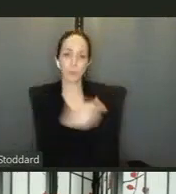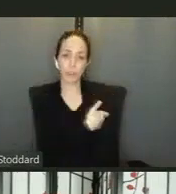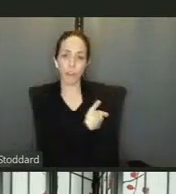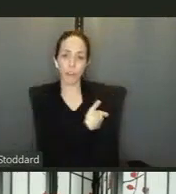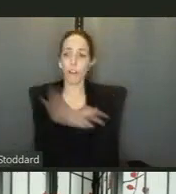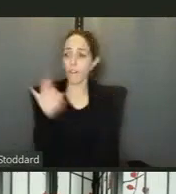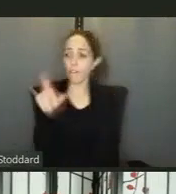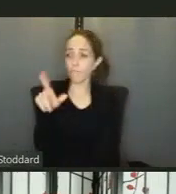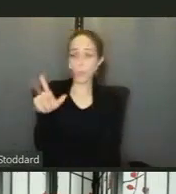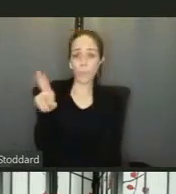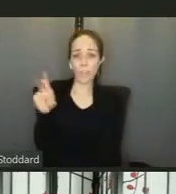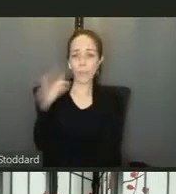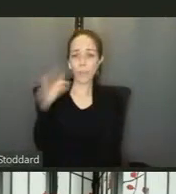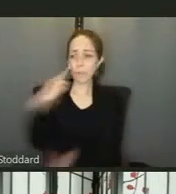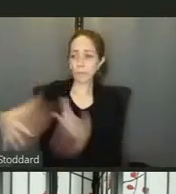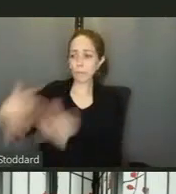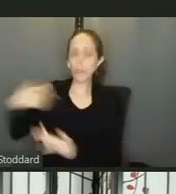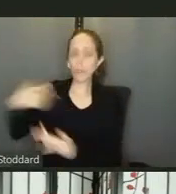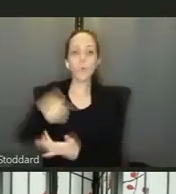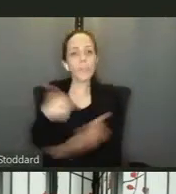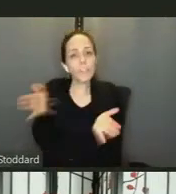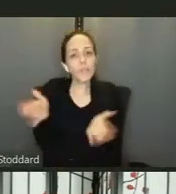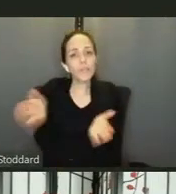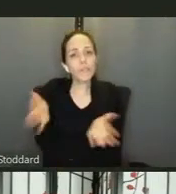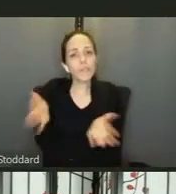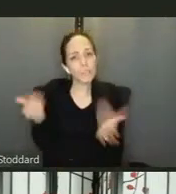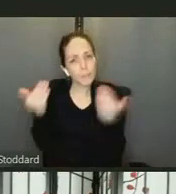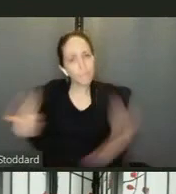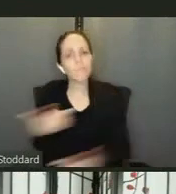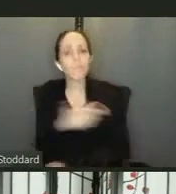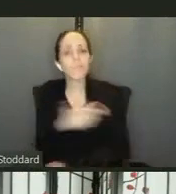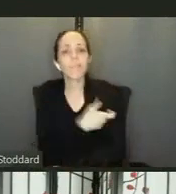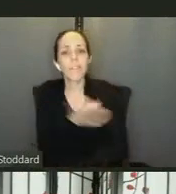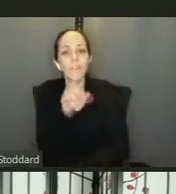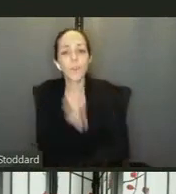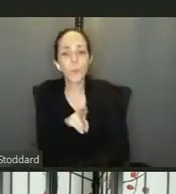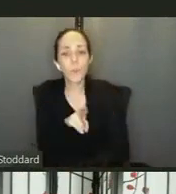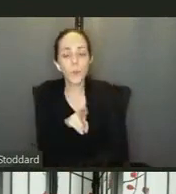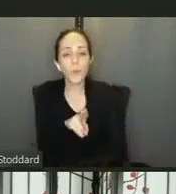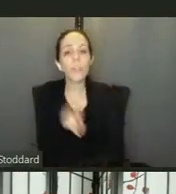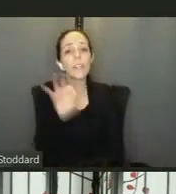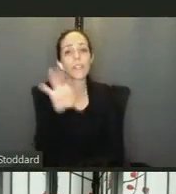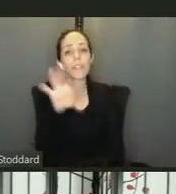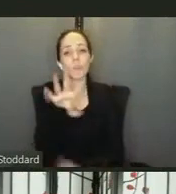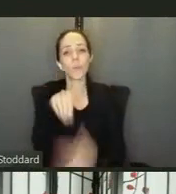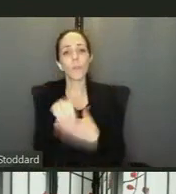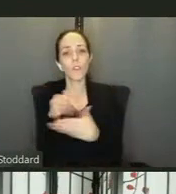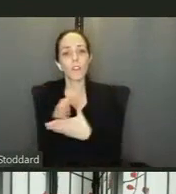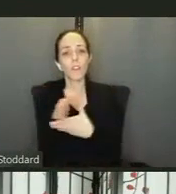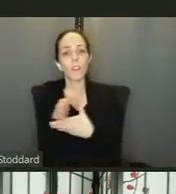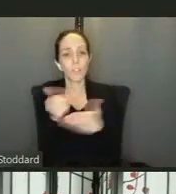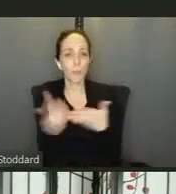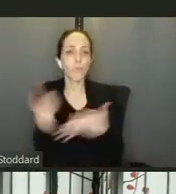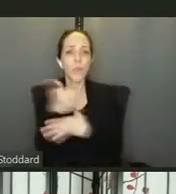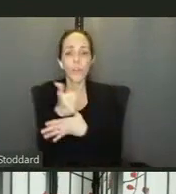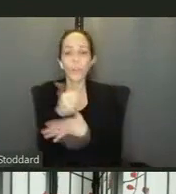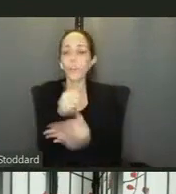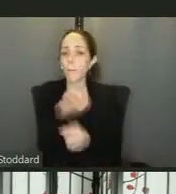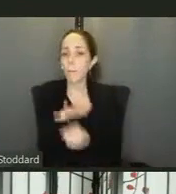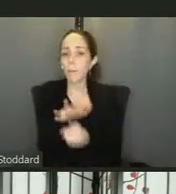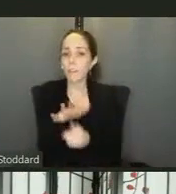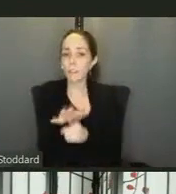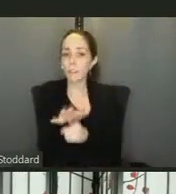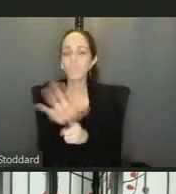is around, we encourage you to get the flu shot if you fall within the priority population. Reach